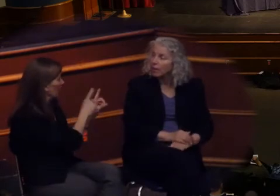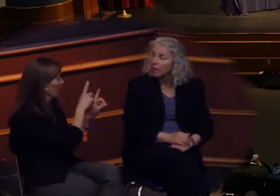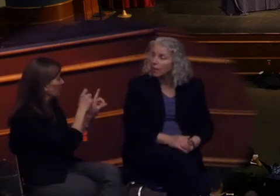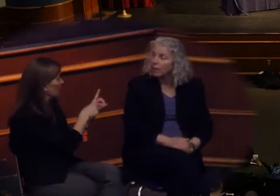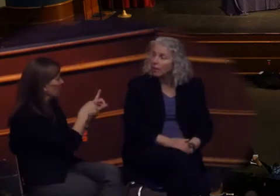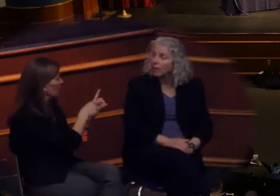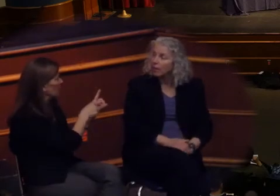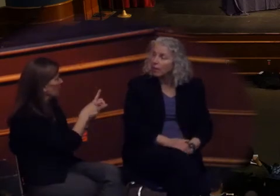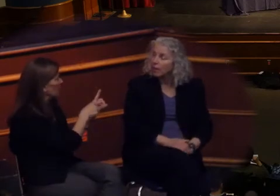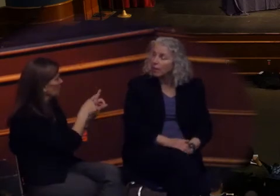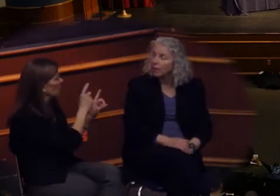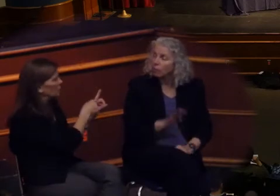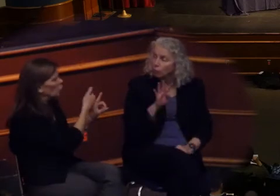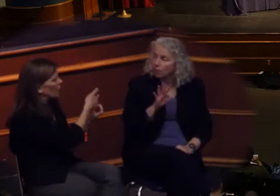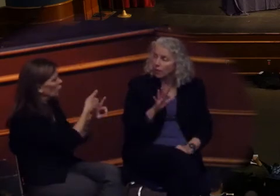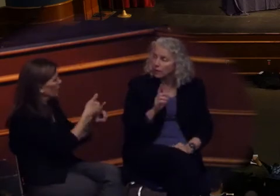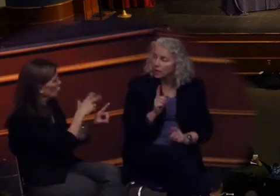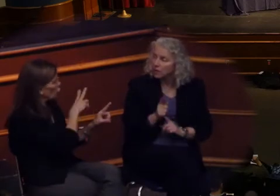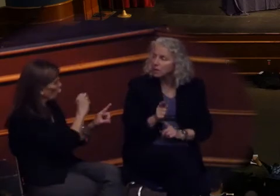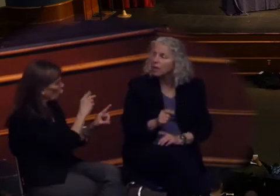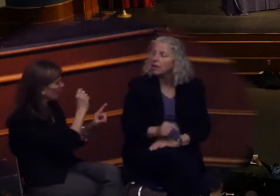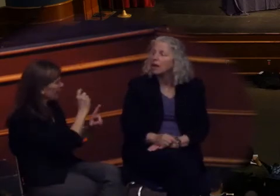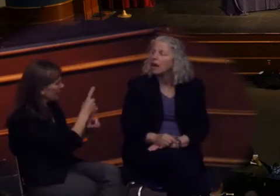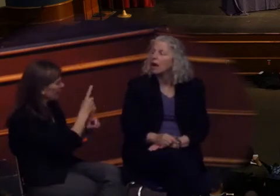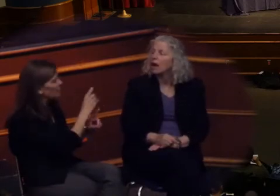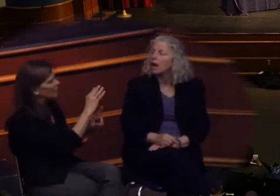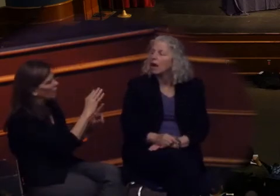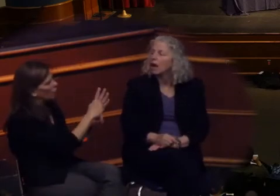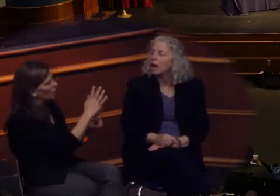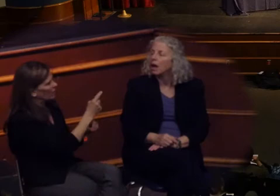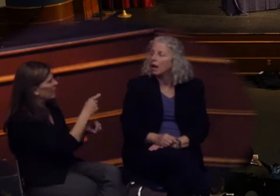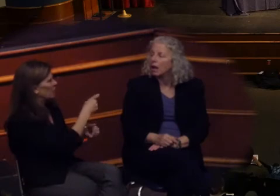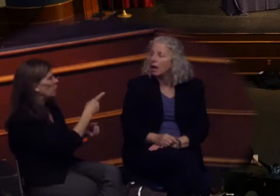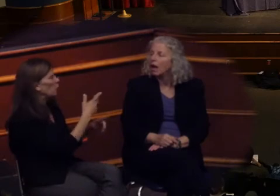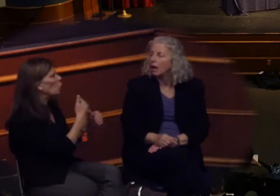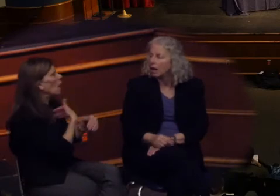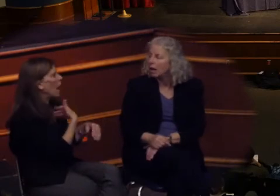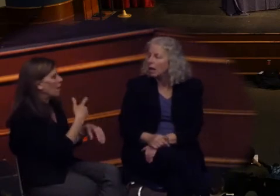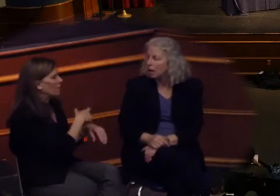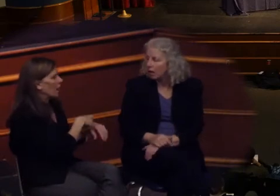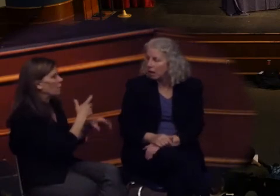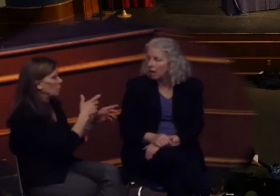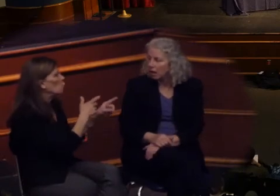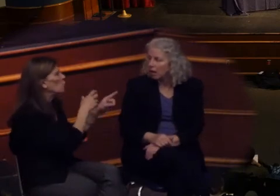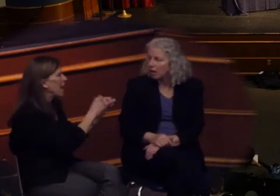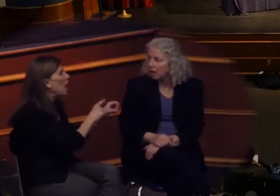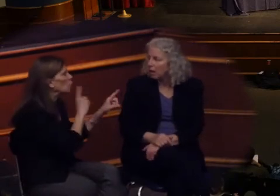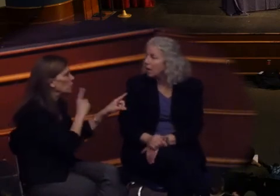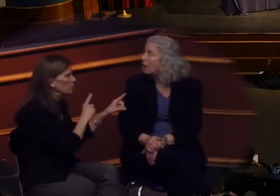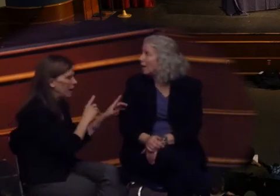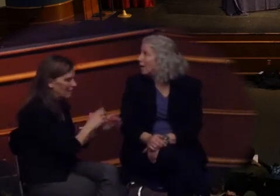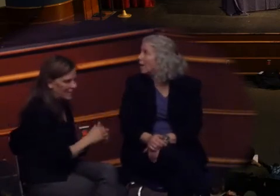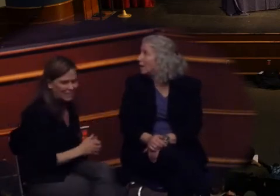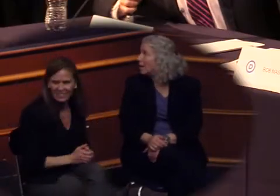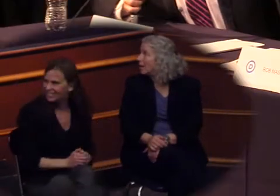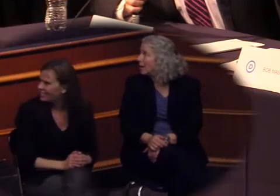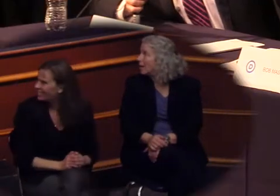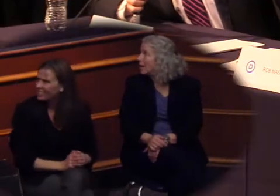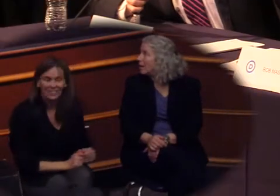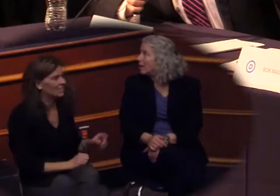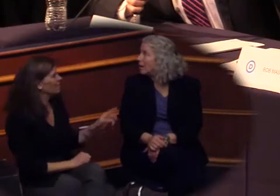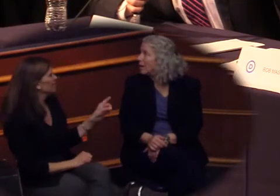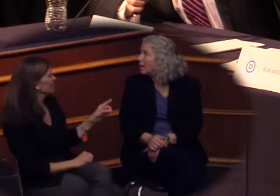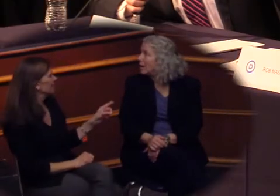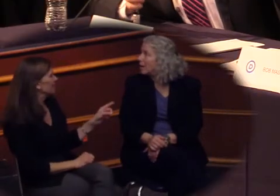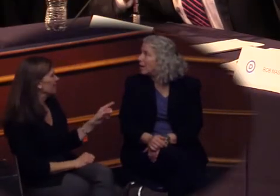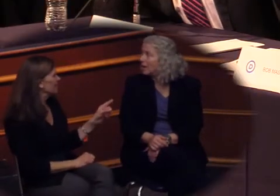seconds each. ask of Jay. It was just ask of Jay. But you get to respond, yeah. And then you'll... You guys get to